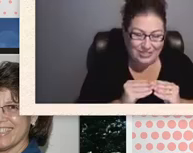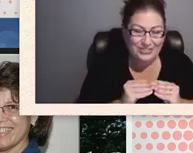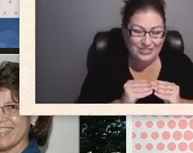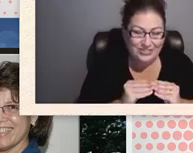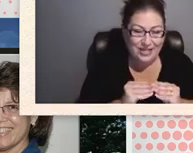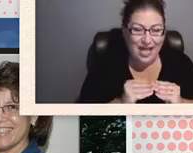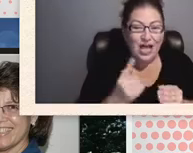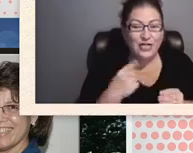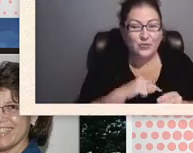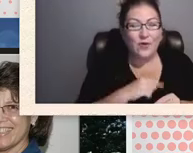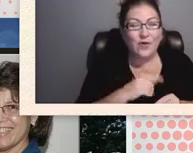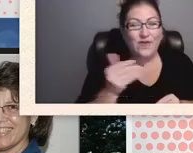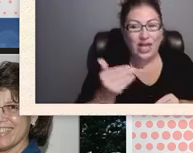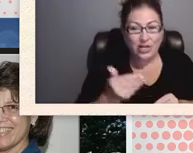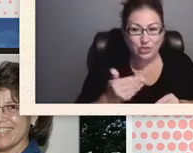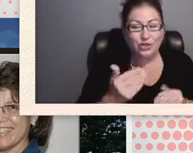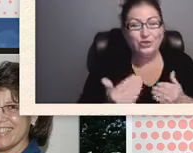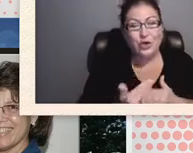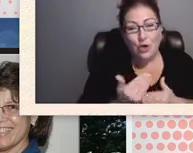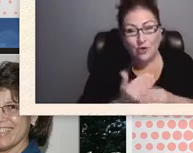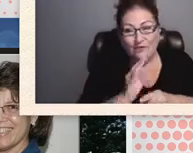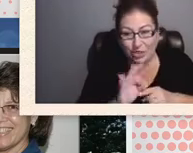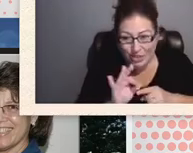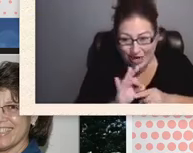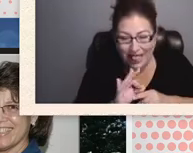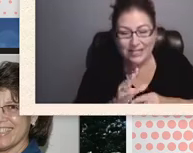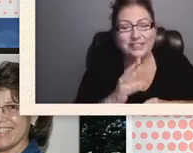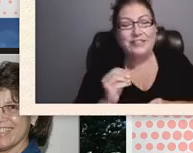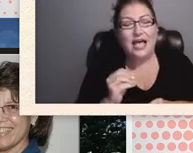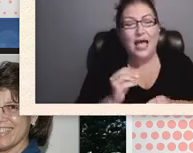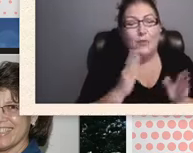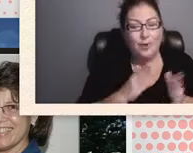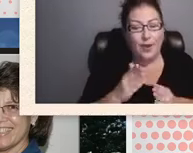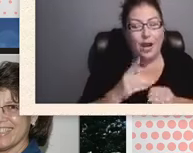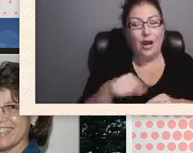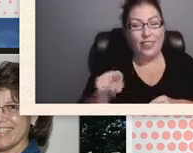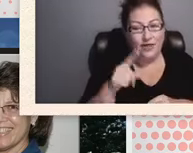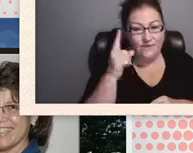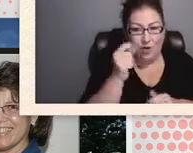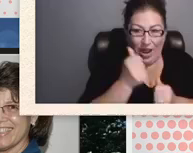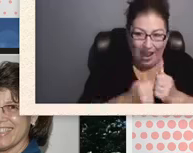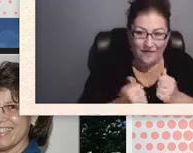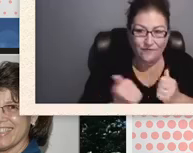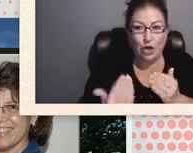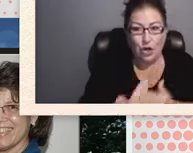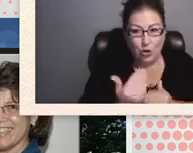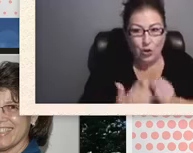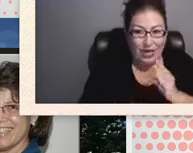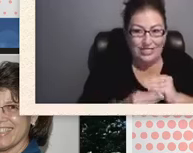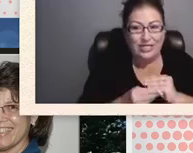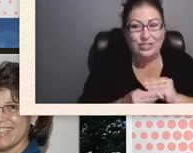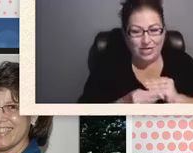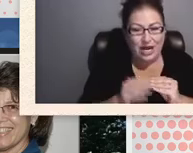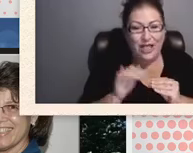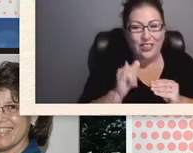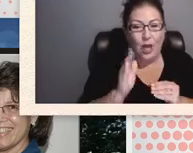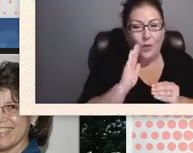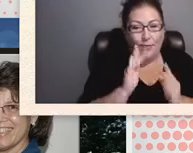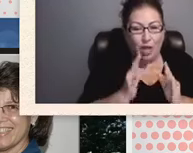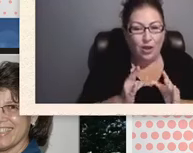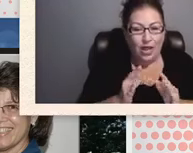introduced newer functionalities and in preparing them for every new addition that goes online with APD